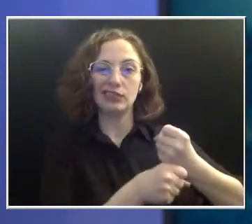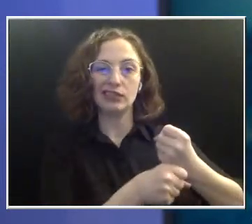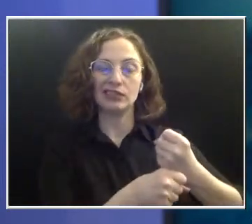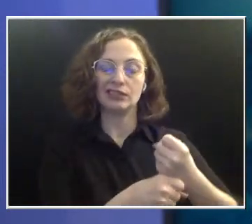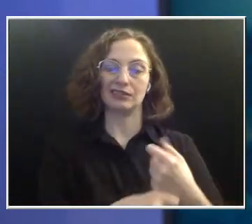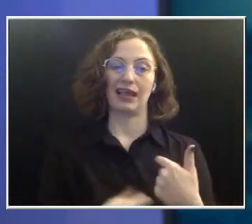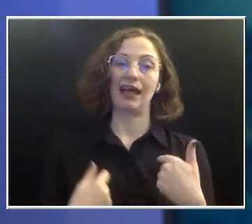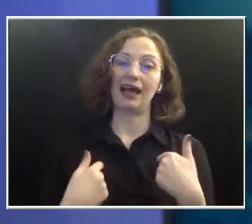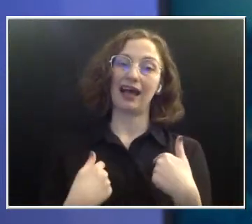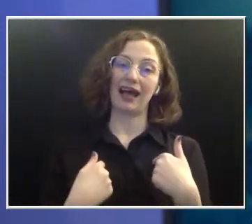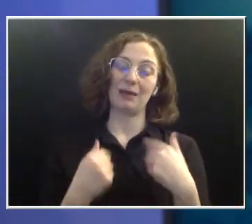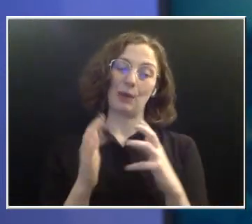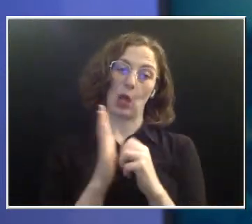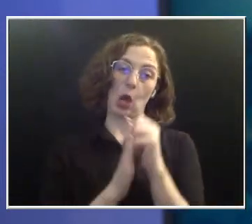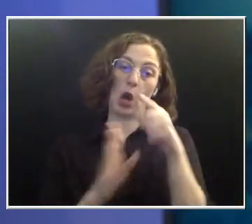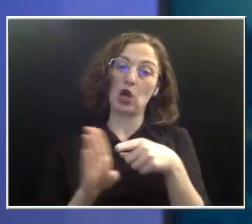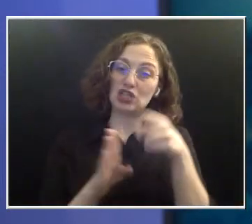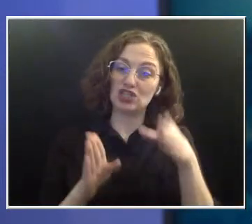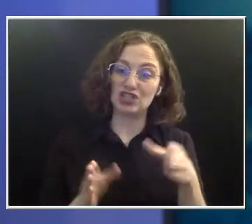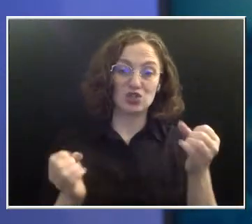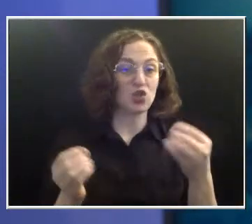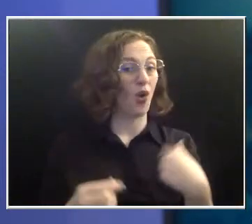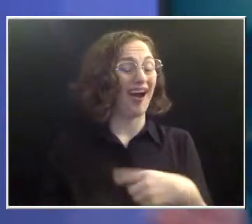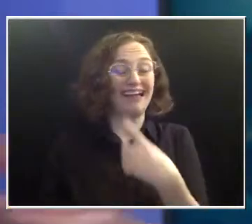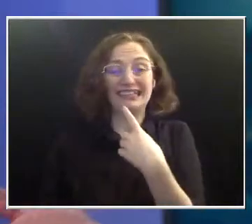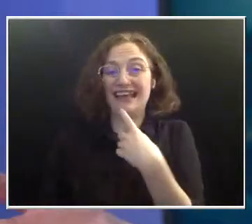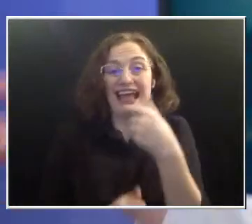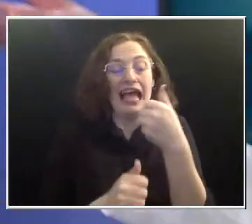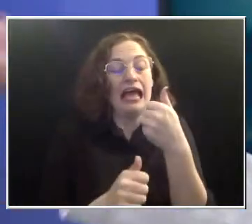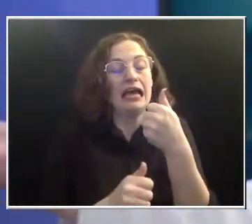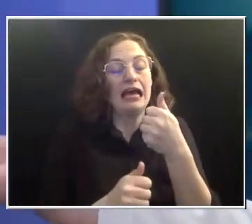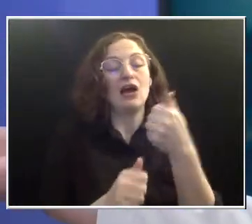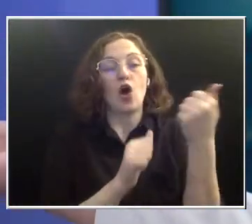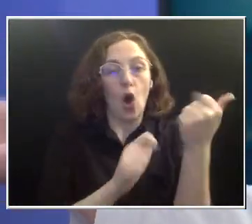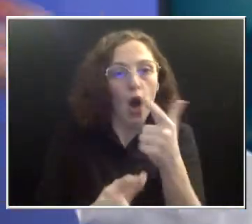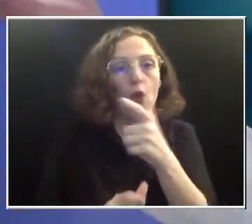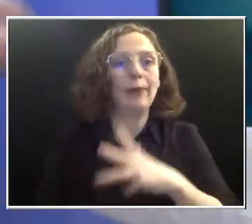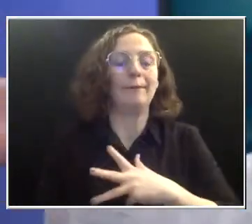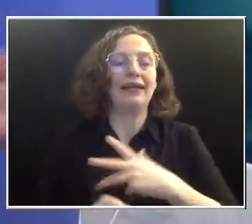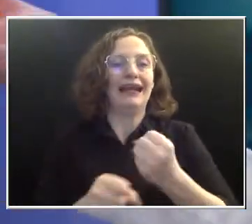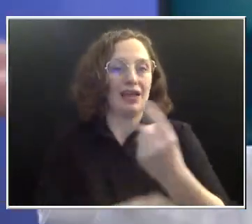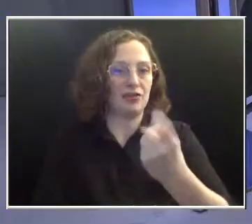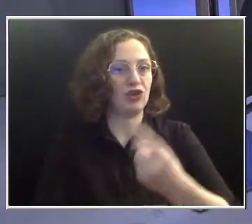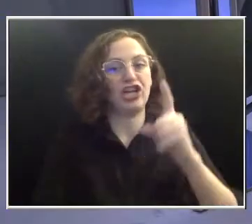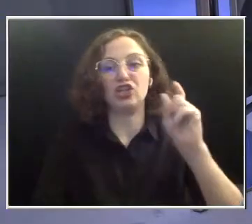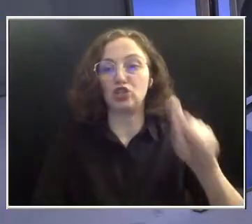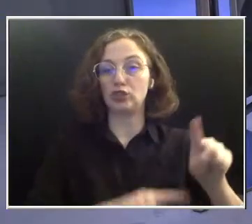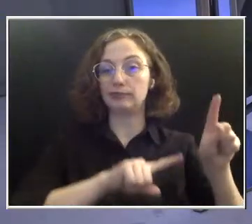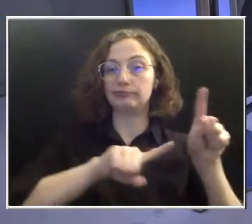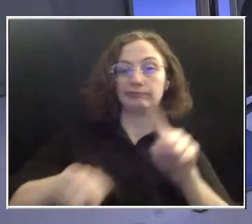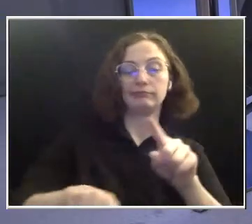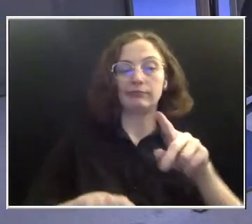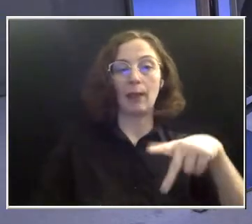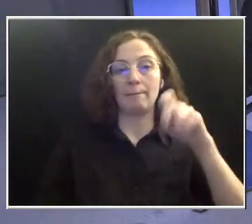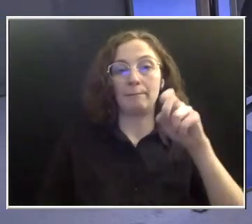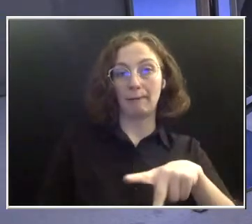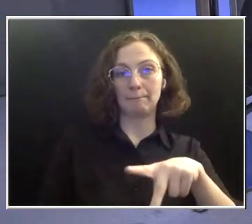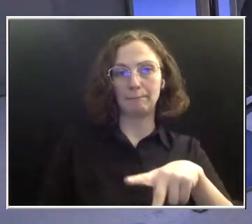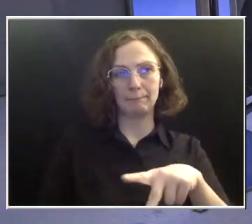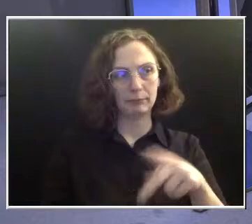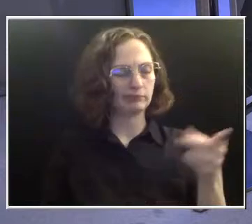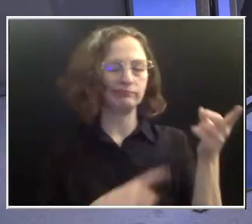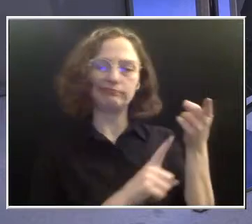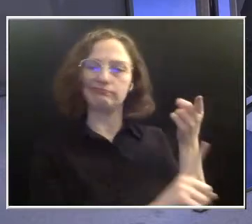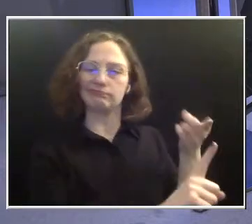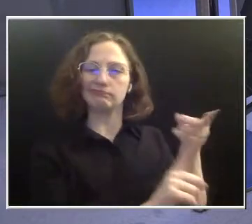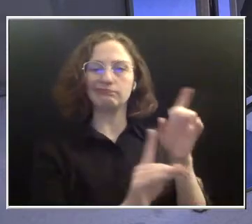say every woman every year should be getting a pelvic exam. So a perfect example is you were having pain, you were having other stuff. if you go in and